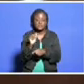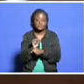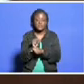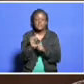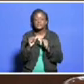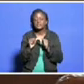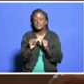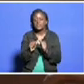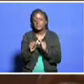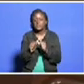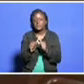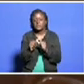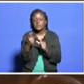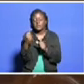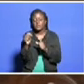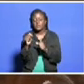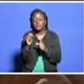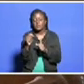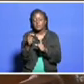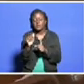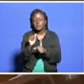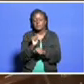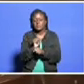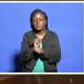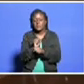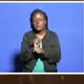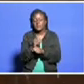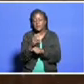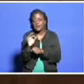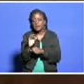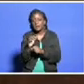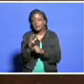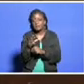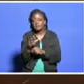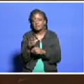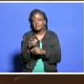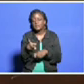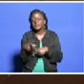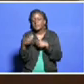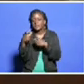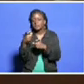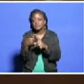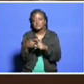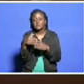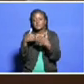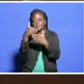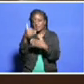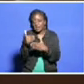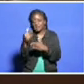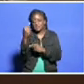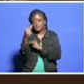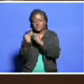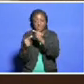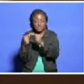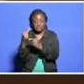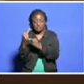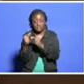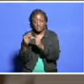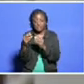patriotic and civic endeavor of passing on to the next generation a more